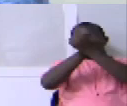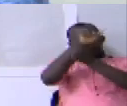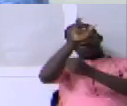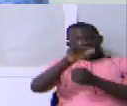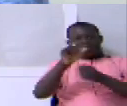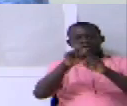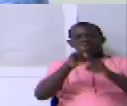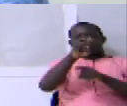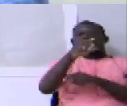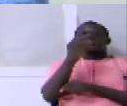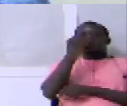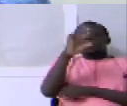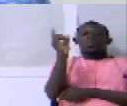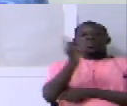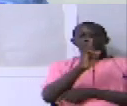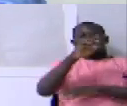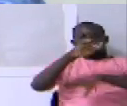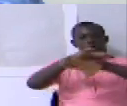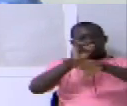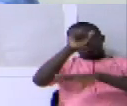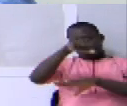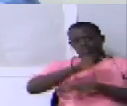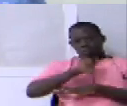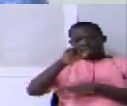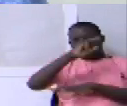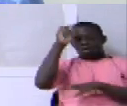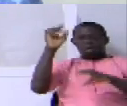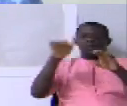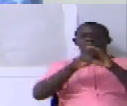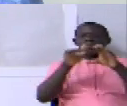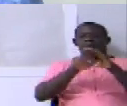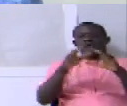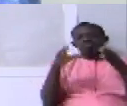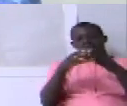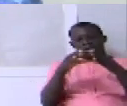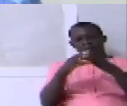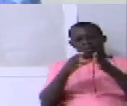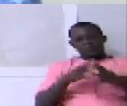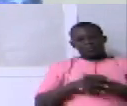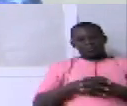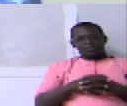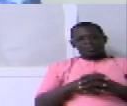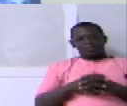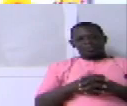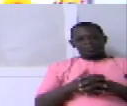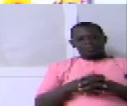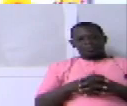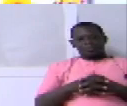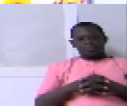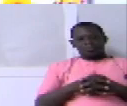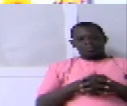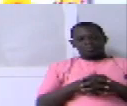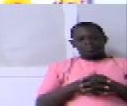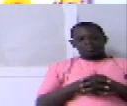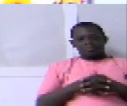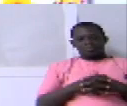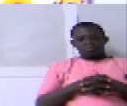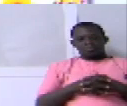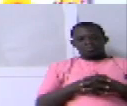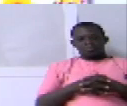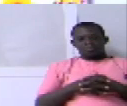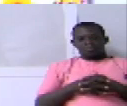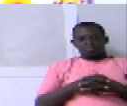them? Ido ku nyolu mani alonko prison kasola do ku lalle muiti Gambia banko mu mewkan ibe mun